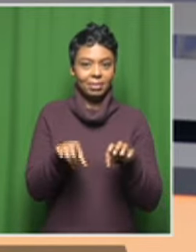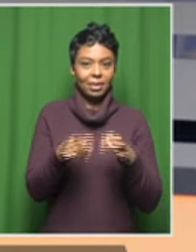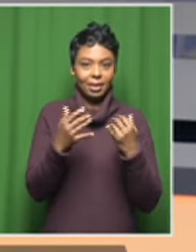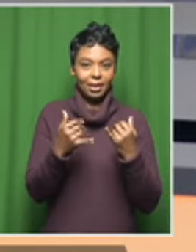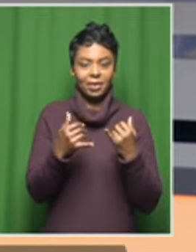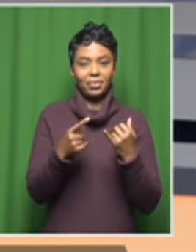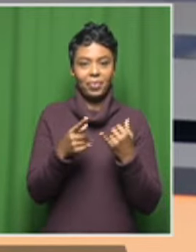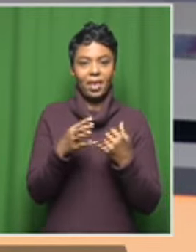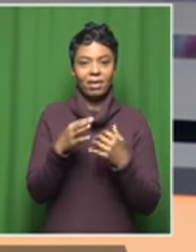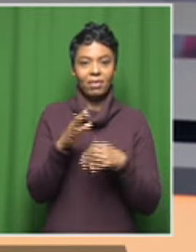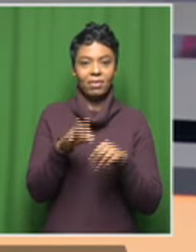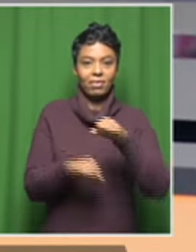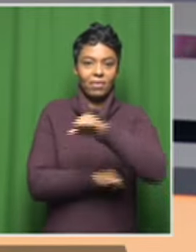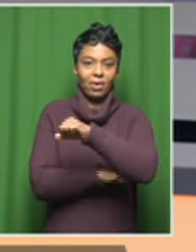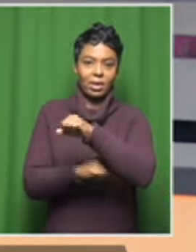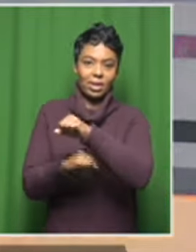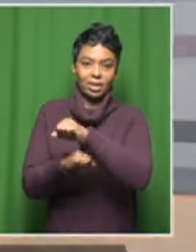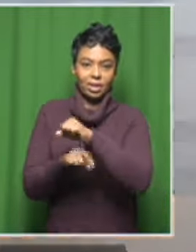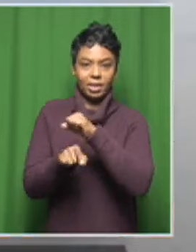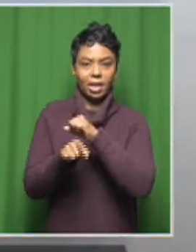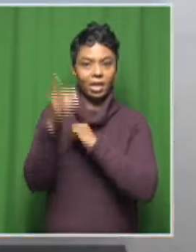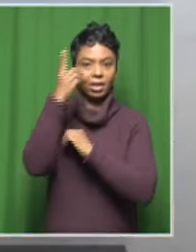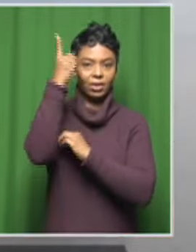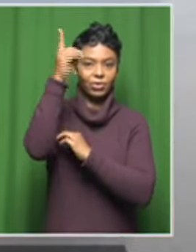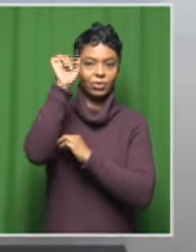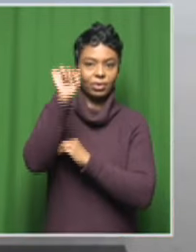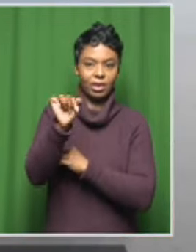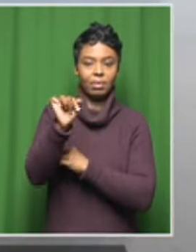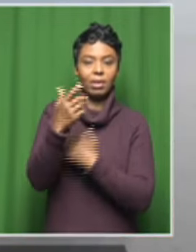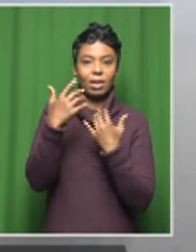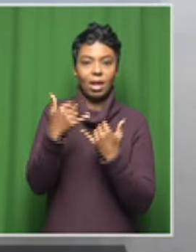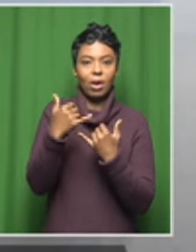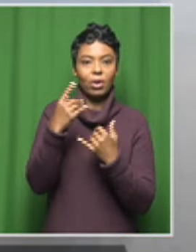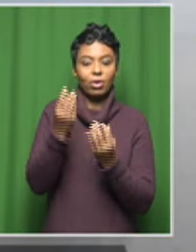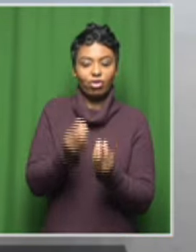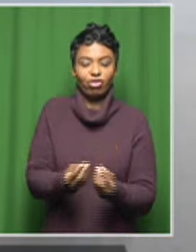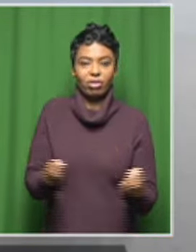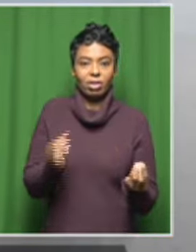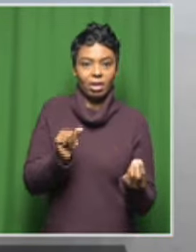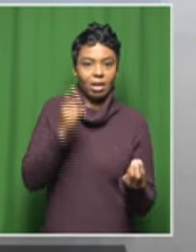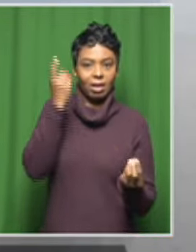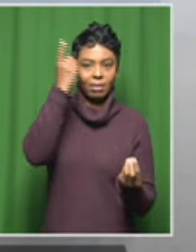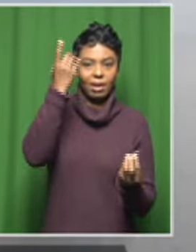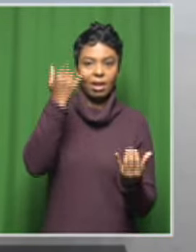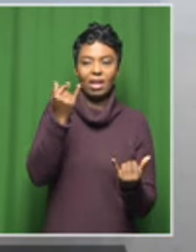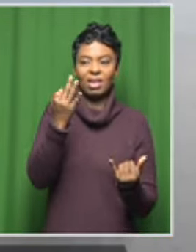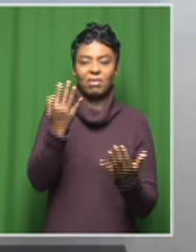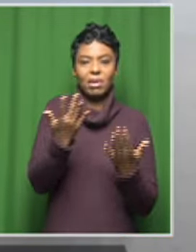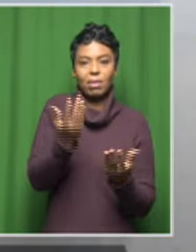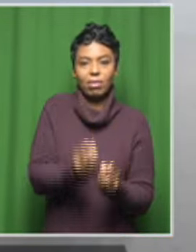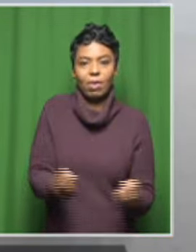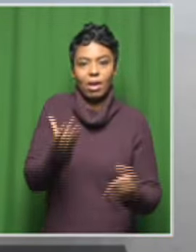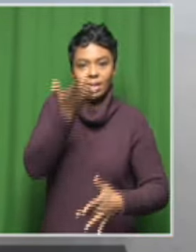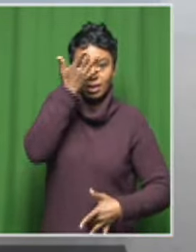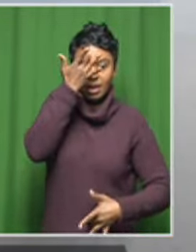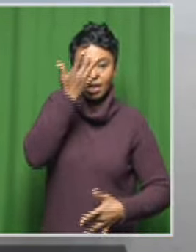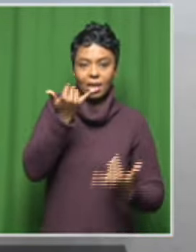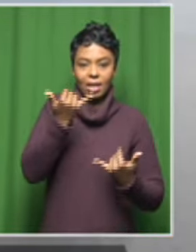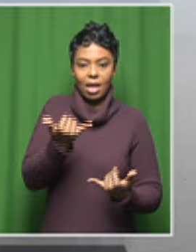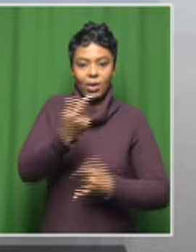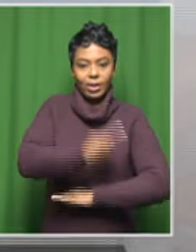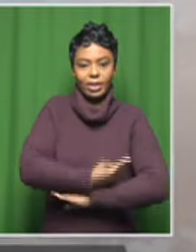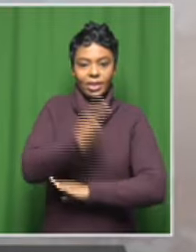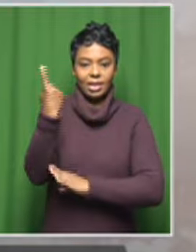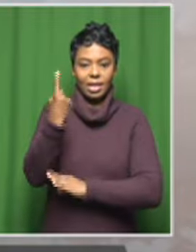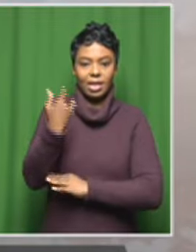Dream Foundation has been fulfilling the dreams of children battling life-threatening illnesses. This year's Slipper Day, which happens